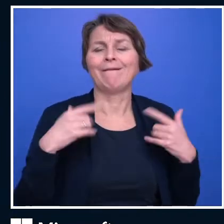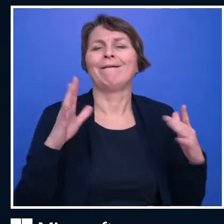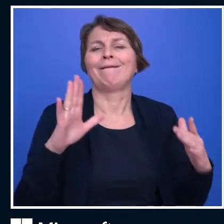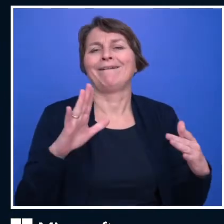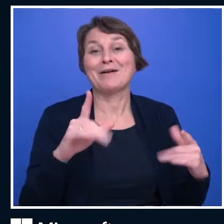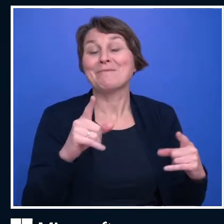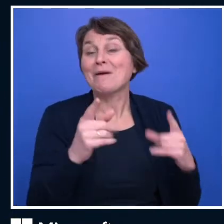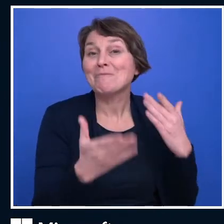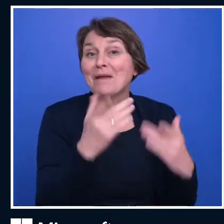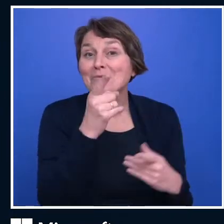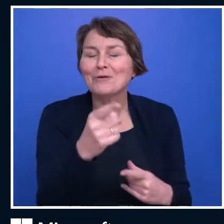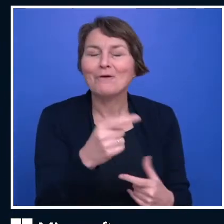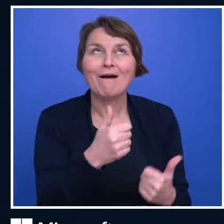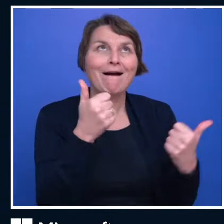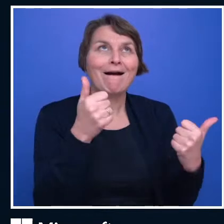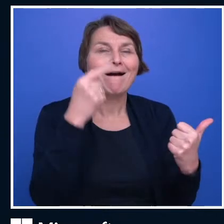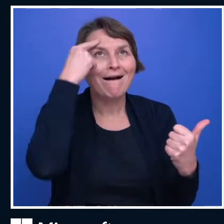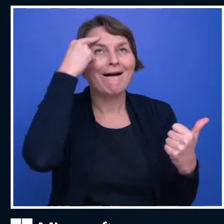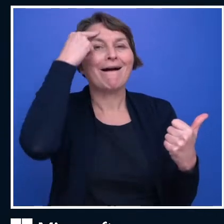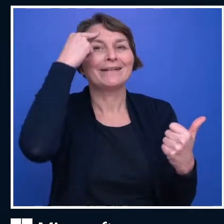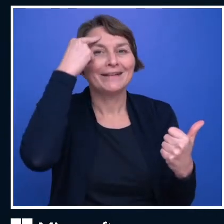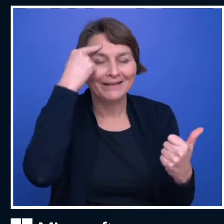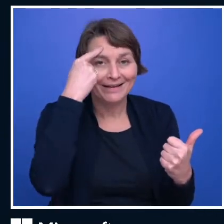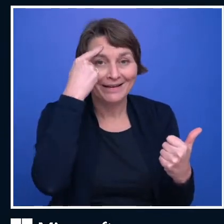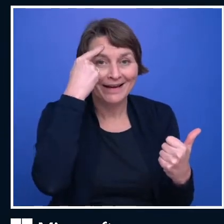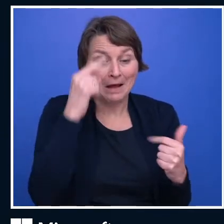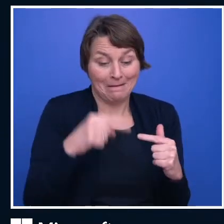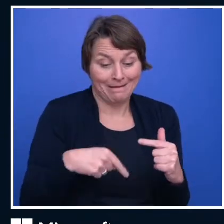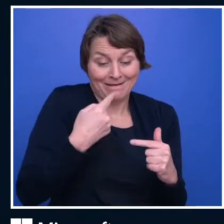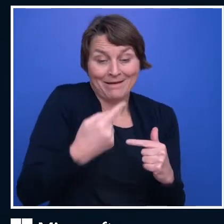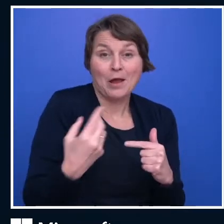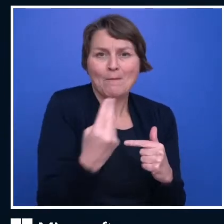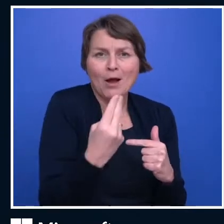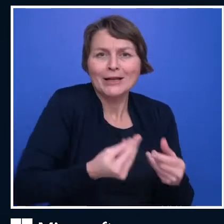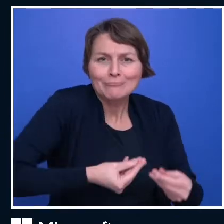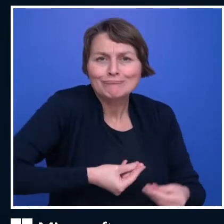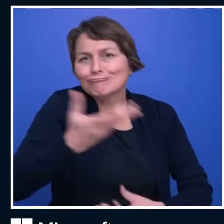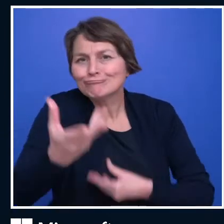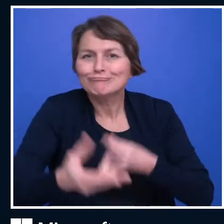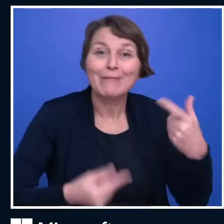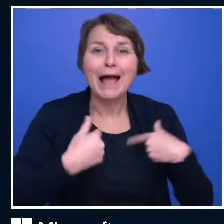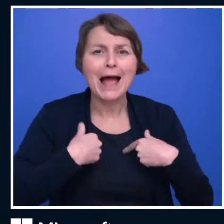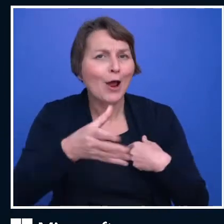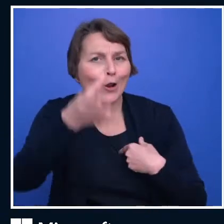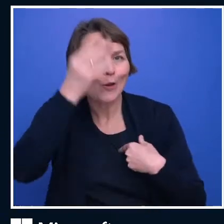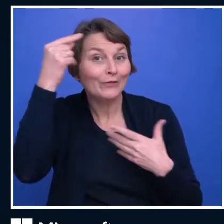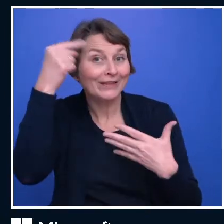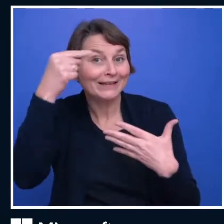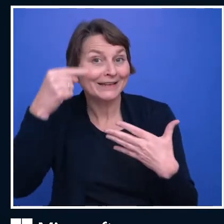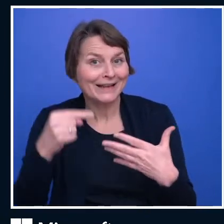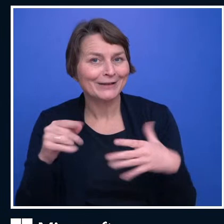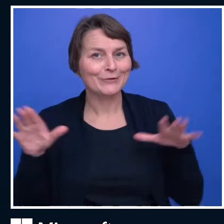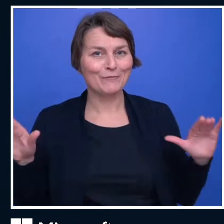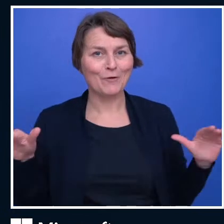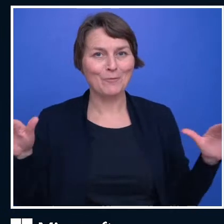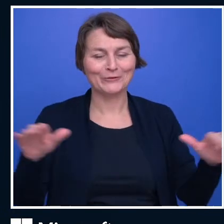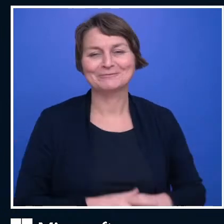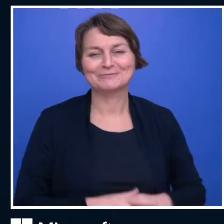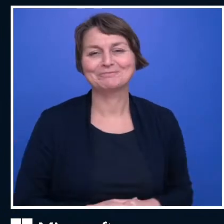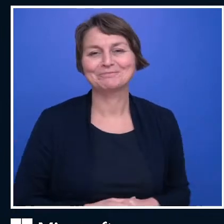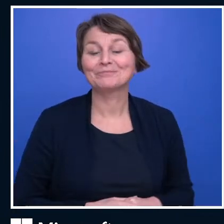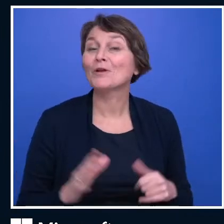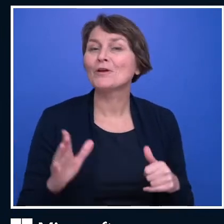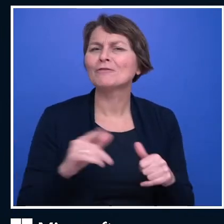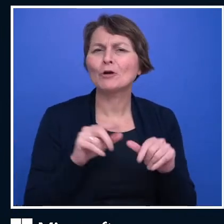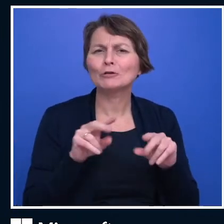your peers on Monday. But I'm first going to start out by giving a brief overview of what is custom vision and how